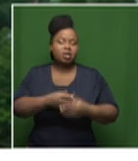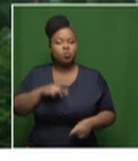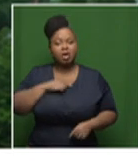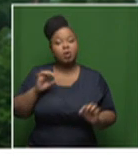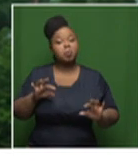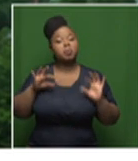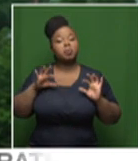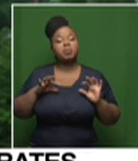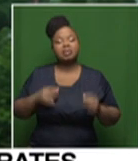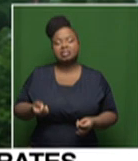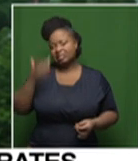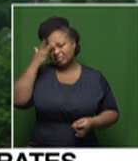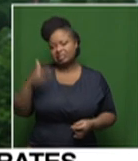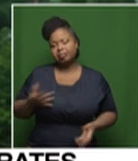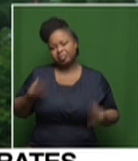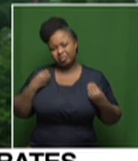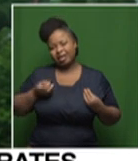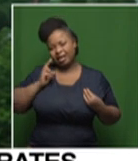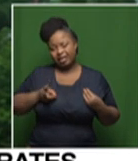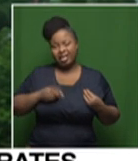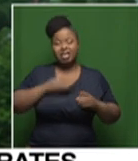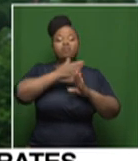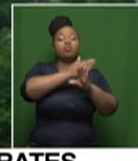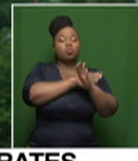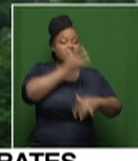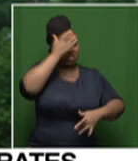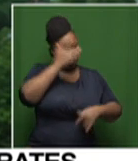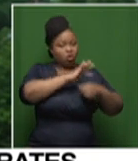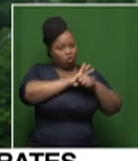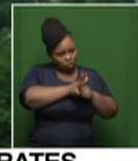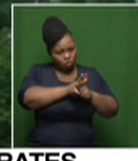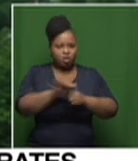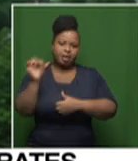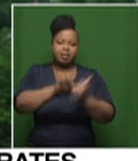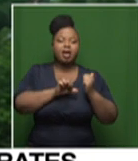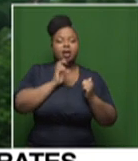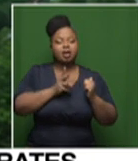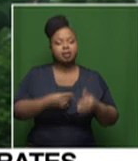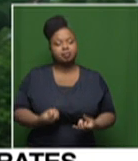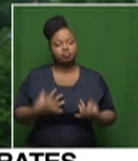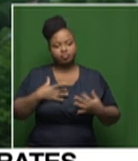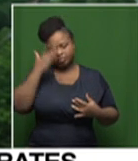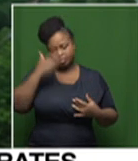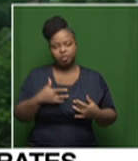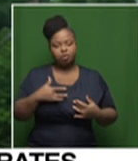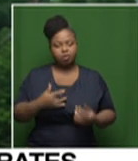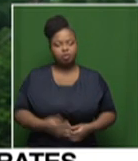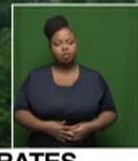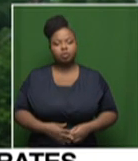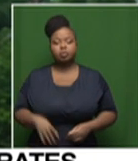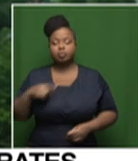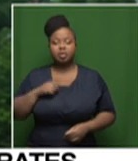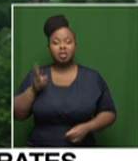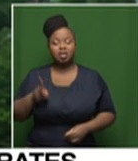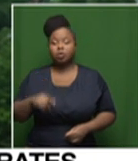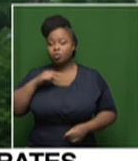highly infectious and is capable of reinfecting people as well. And on top of that, several experts are concerned that a number